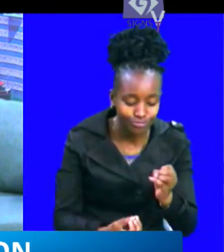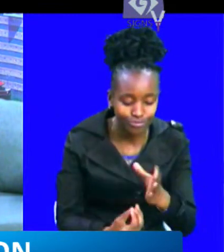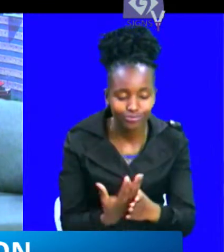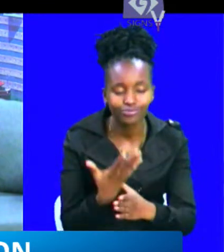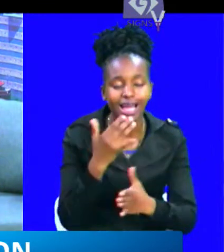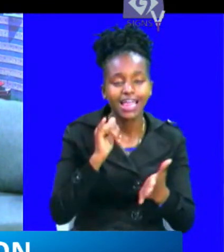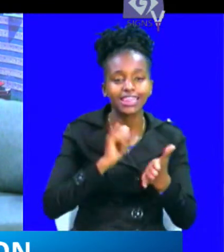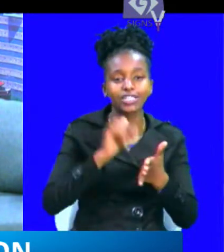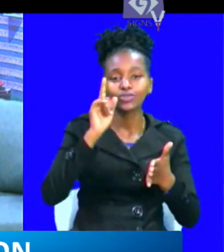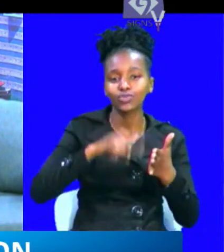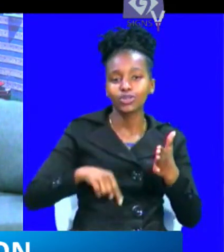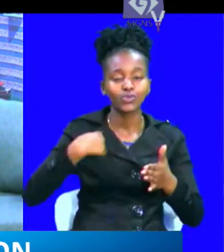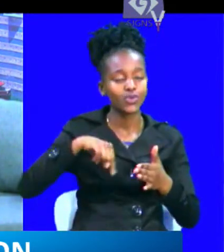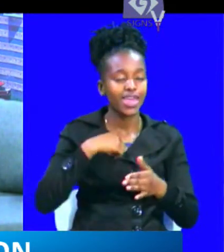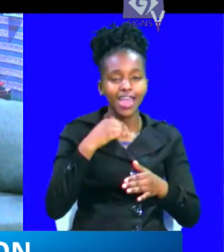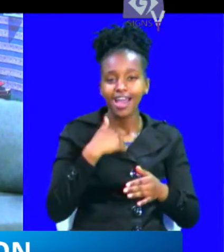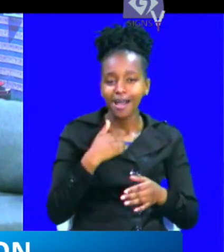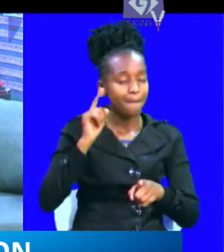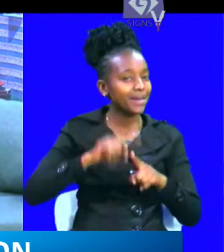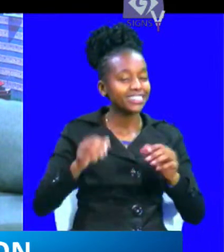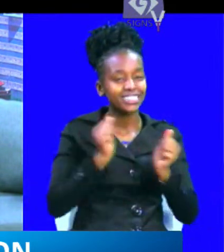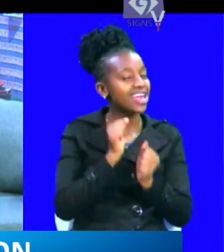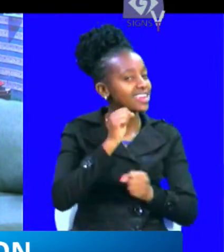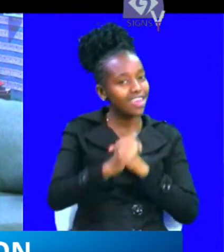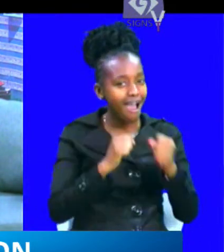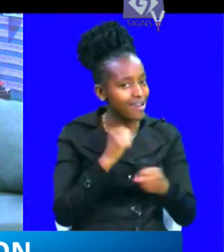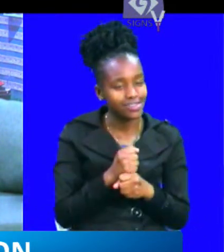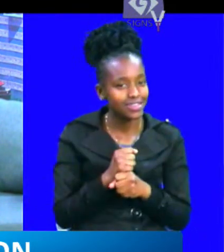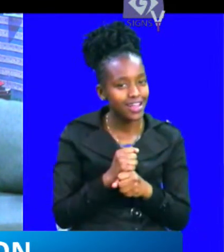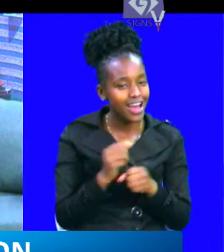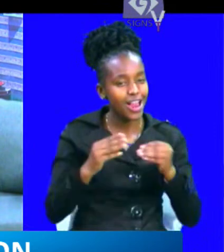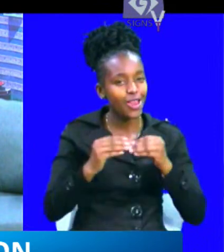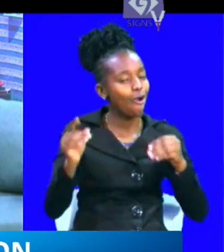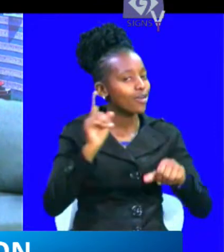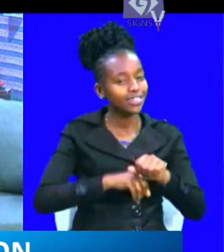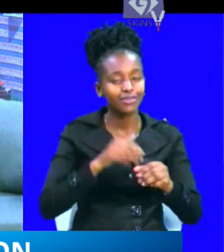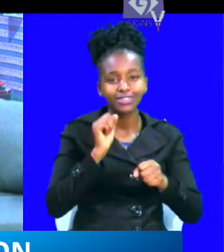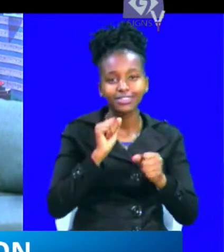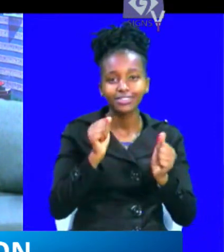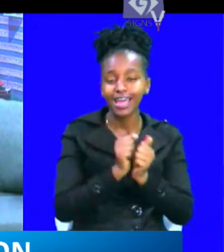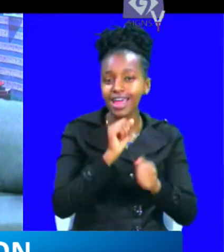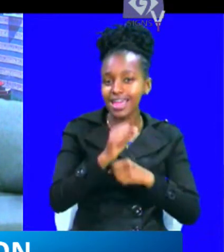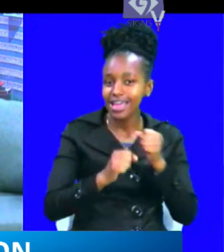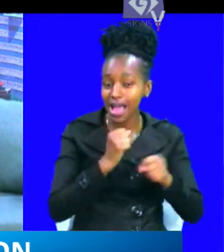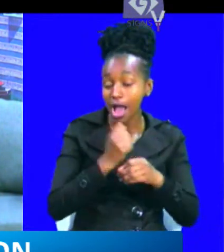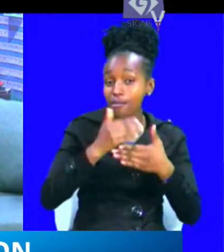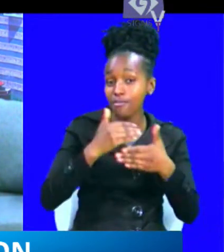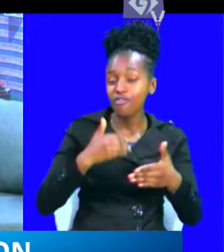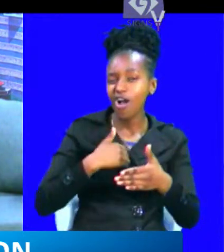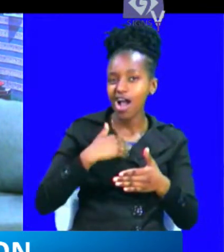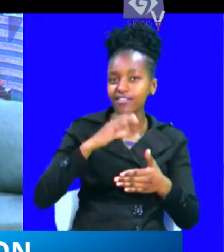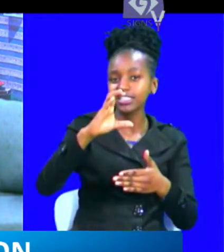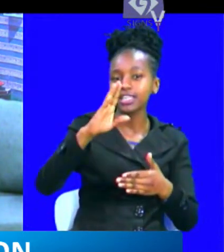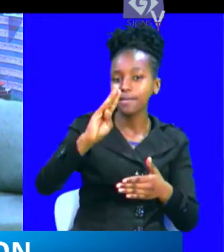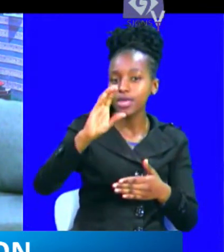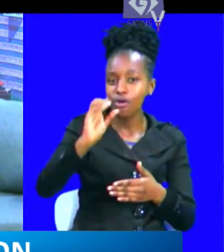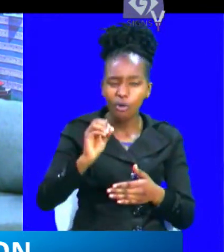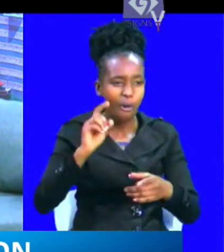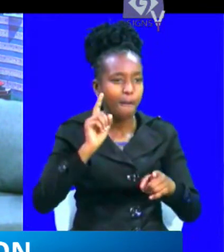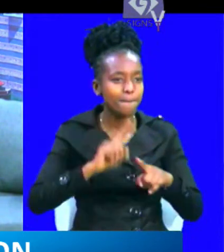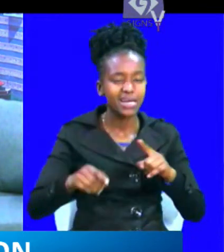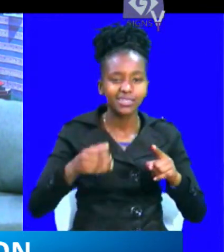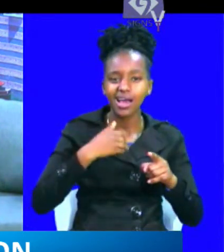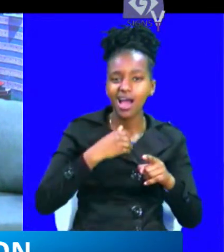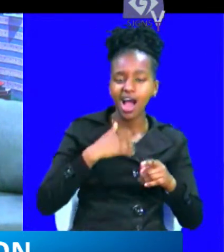we're The saying. 10 years. Yeah. My dear. 10 years. But 10 years was, we were like a CBO, you know, 10 years we did not have like